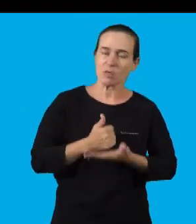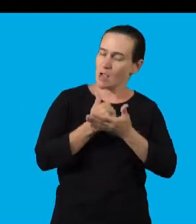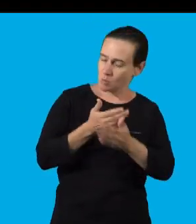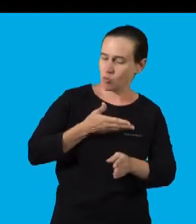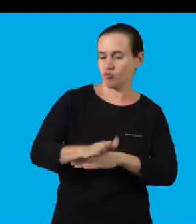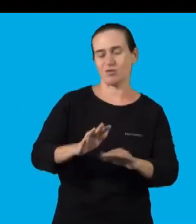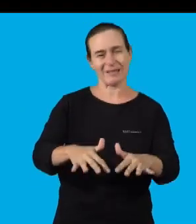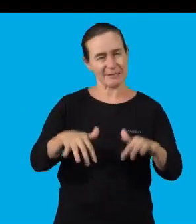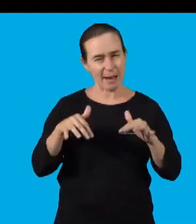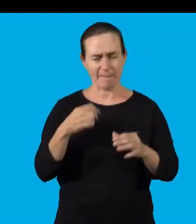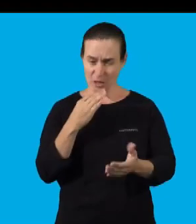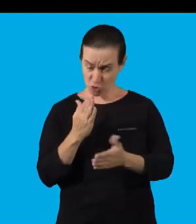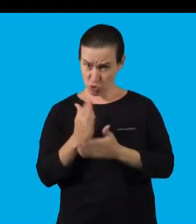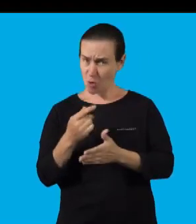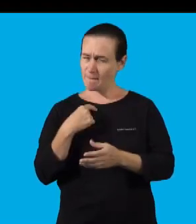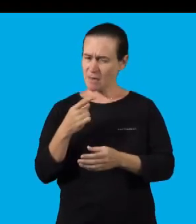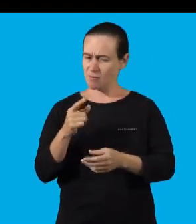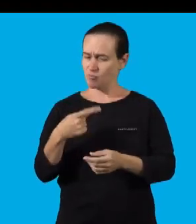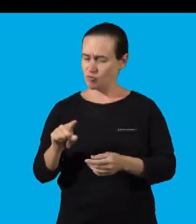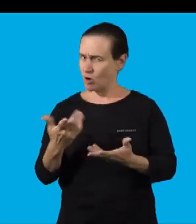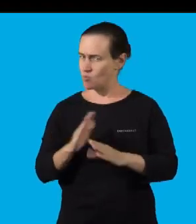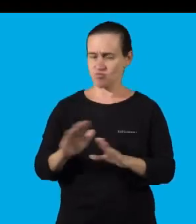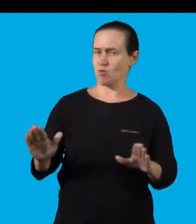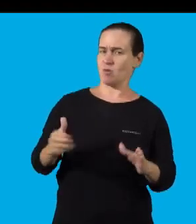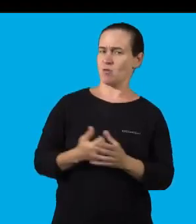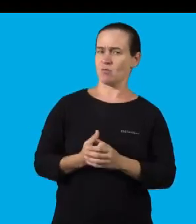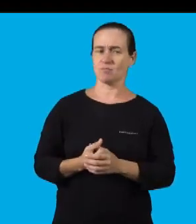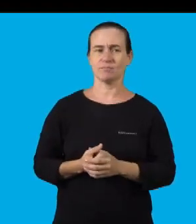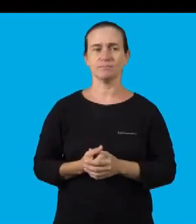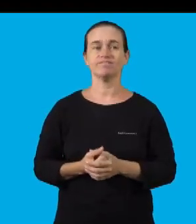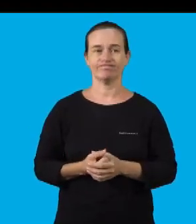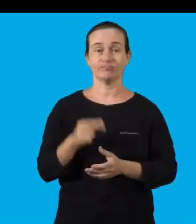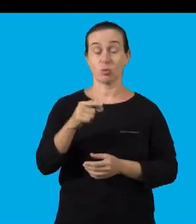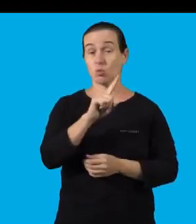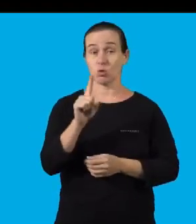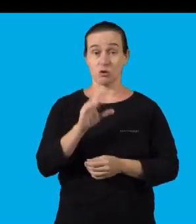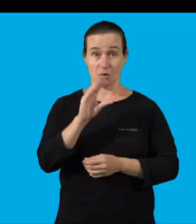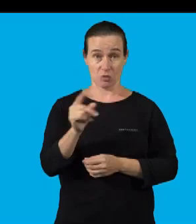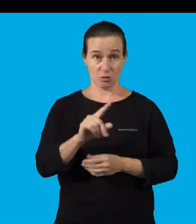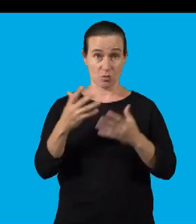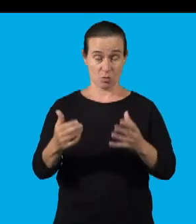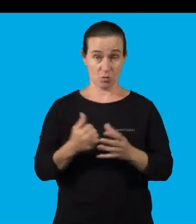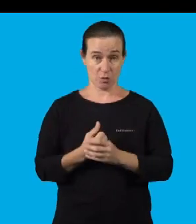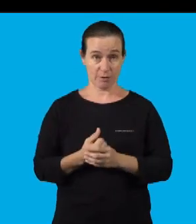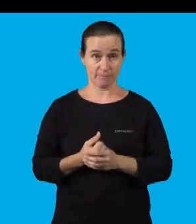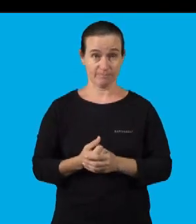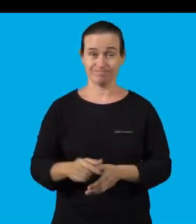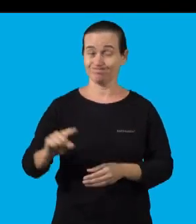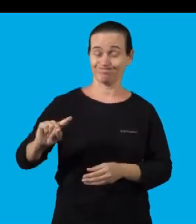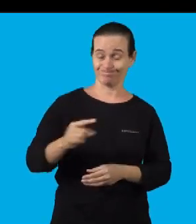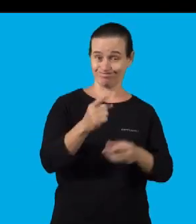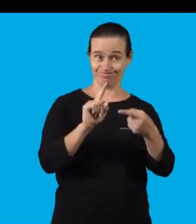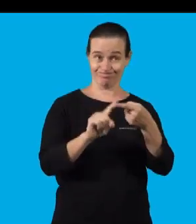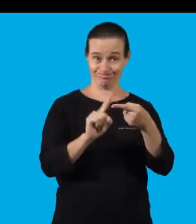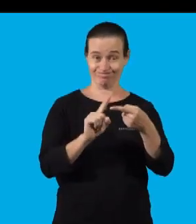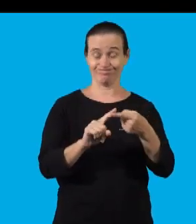will help you during the exam to know if you are correct or not. Let's look at what the questions are asking. So